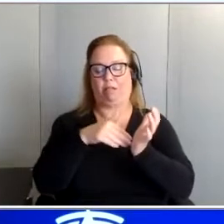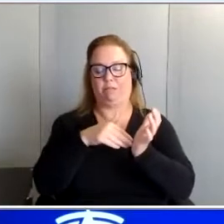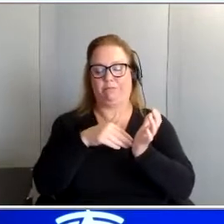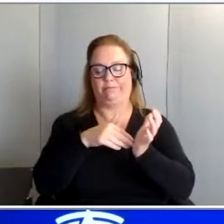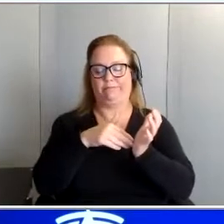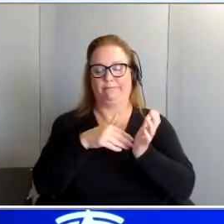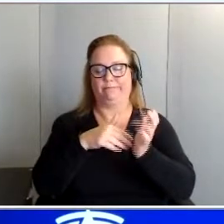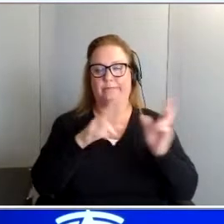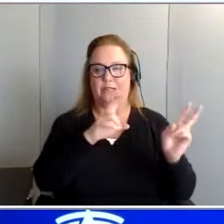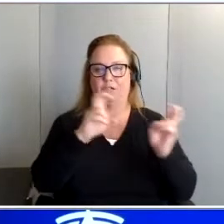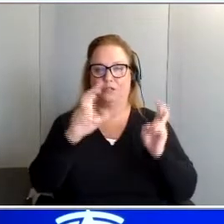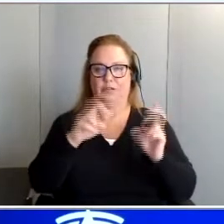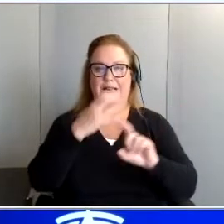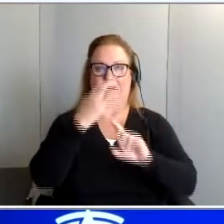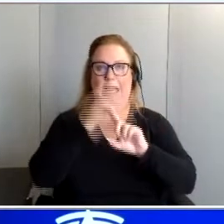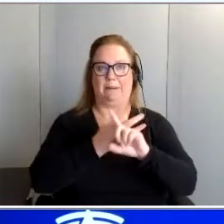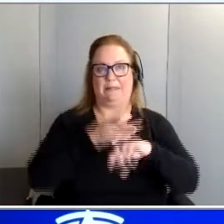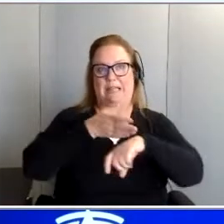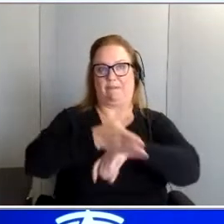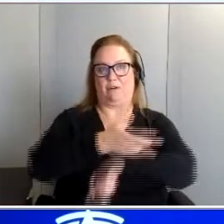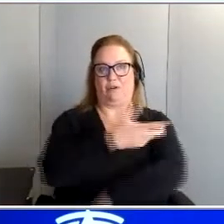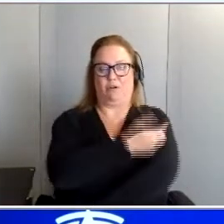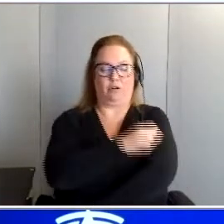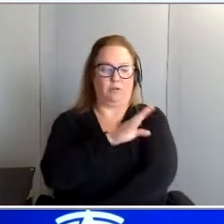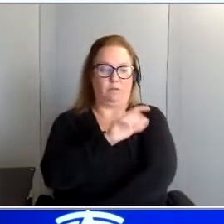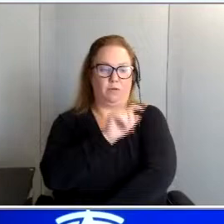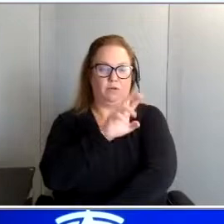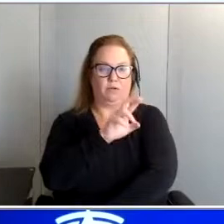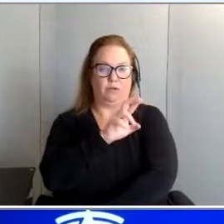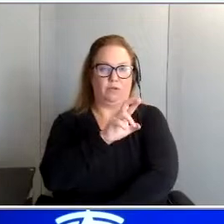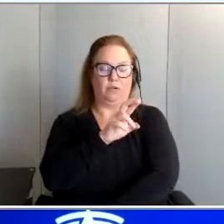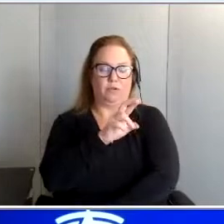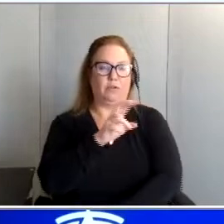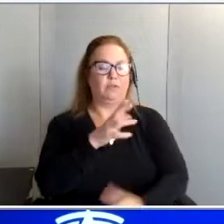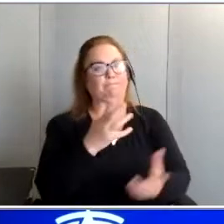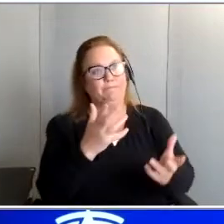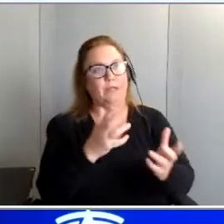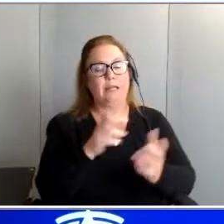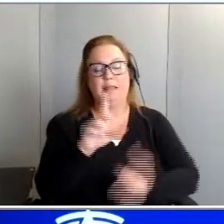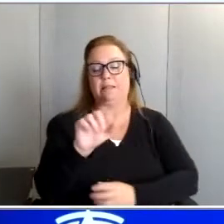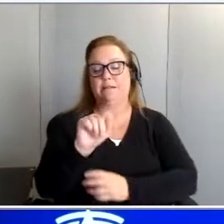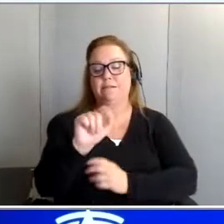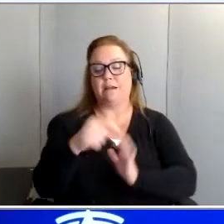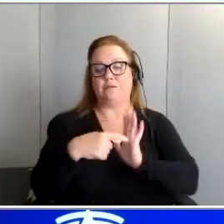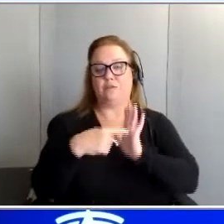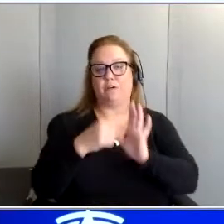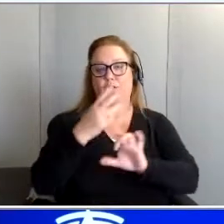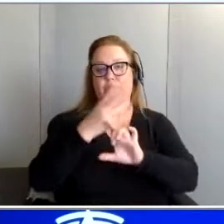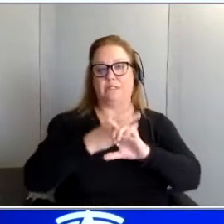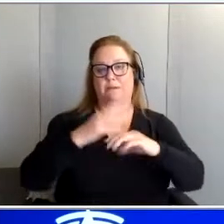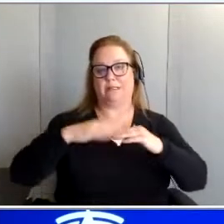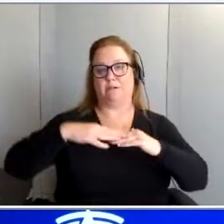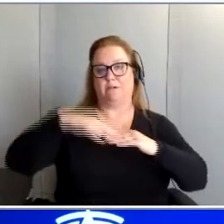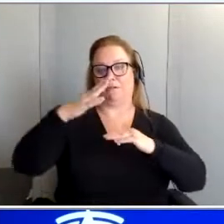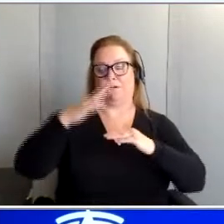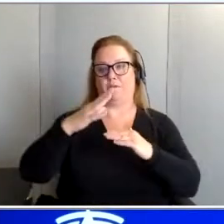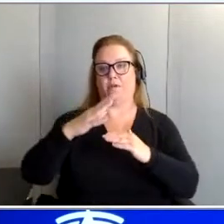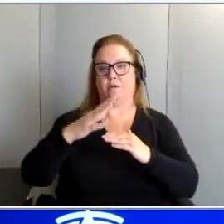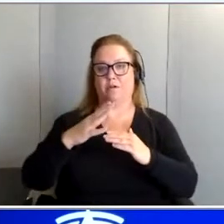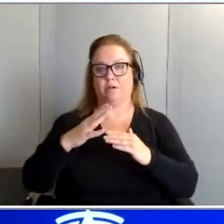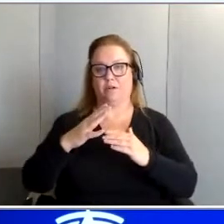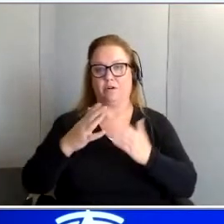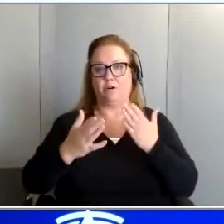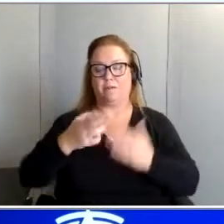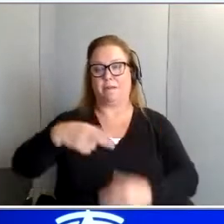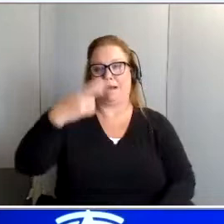9 months out, you know, you're a little bit past that. Really, a lot of the data have shown that if you're 6 months or more out, you may be at higher